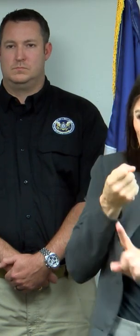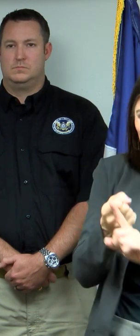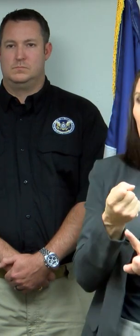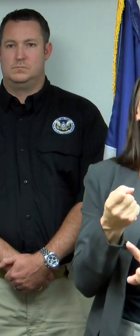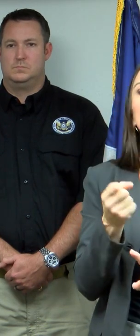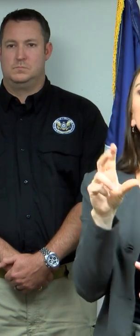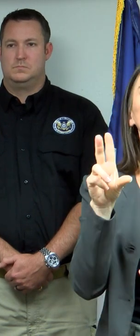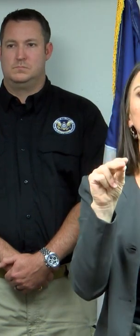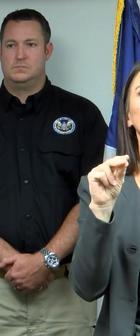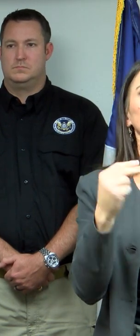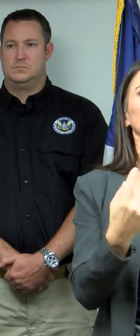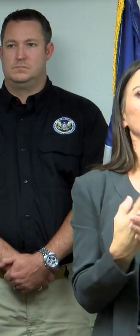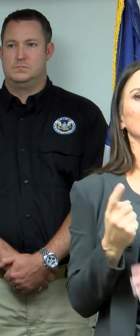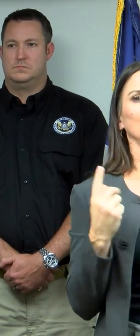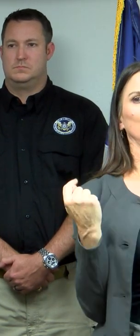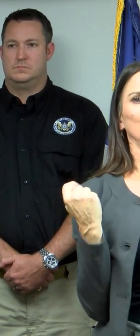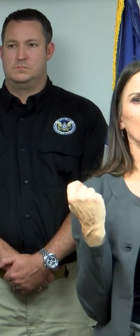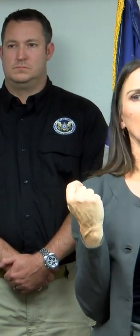night.